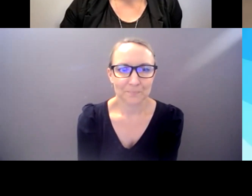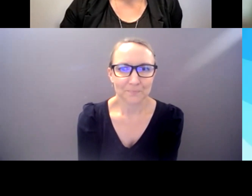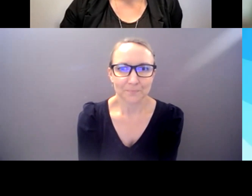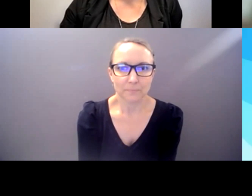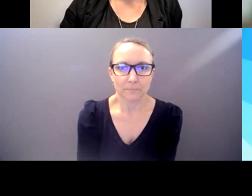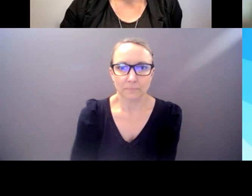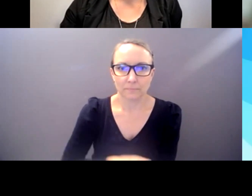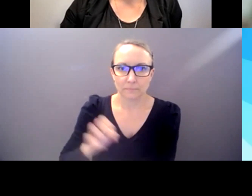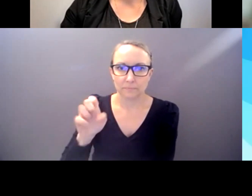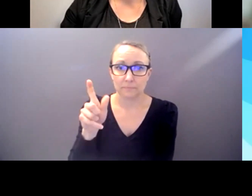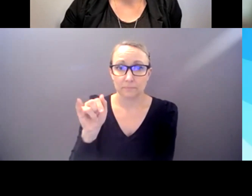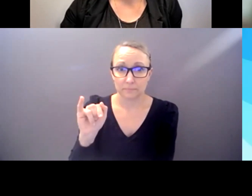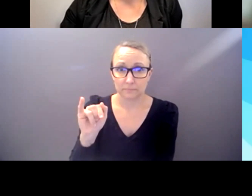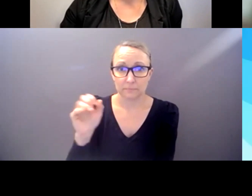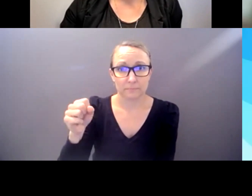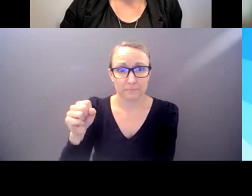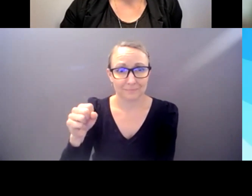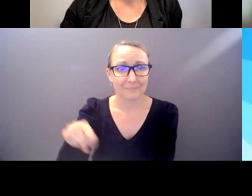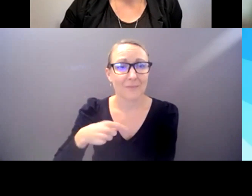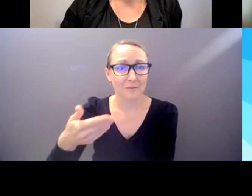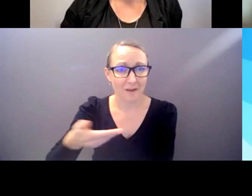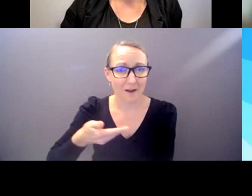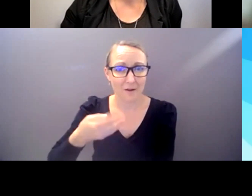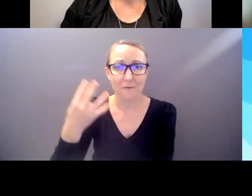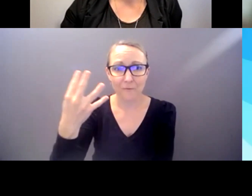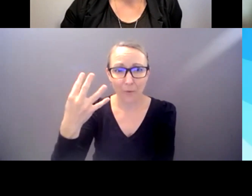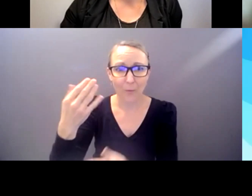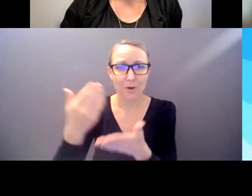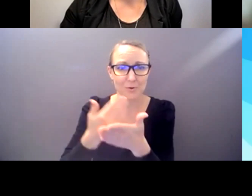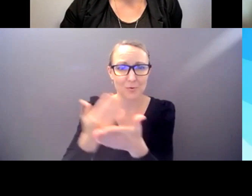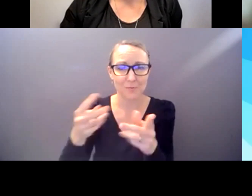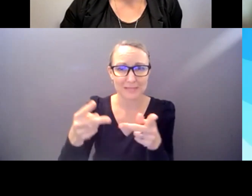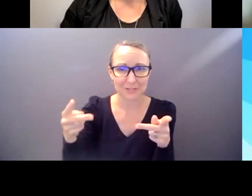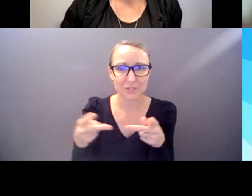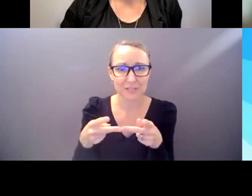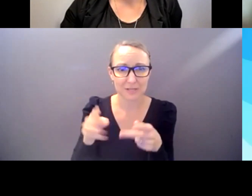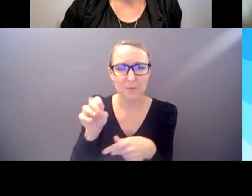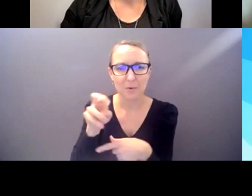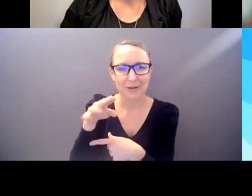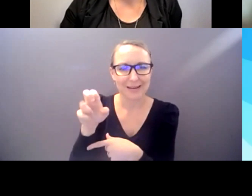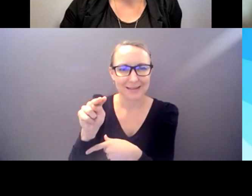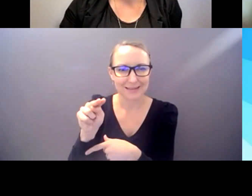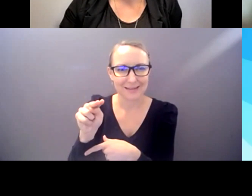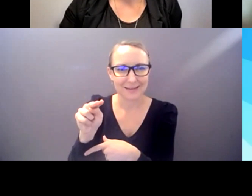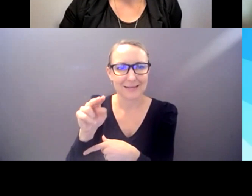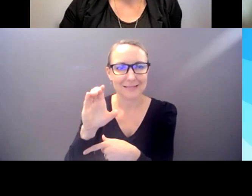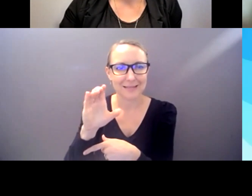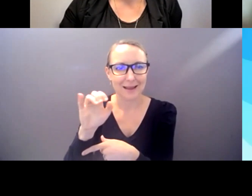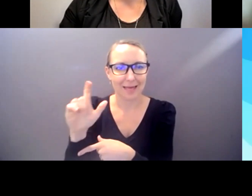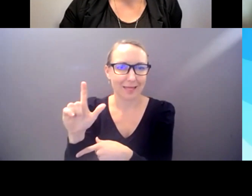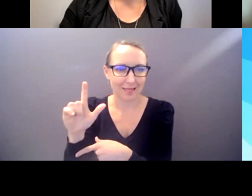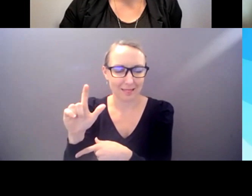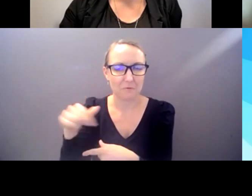Yeah, and for us, we've hired 4 new positions. Marin CIL is the fiscal entity for the ADRC